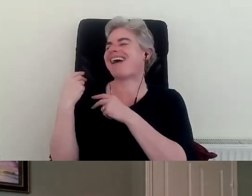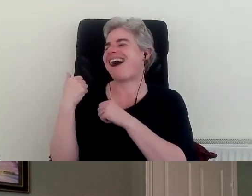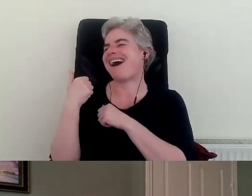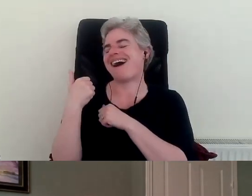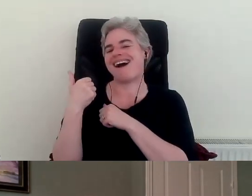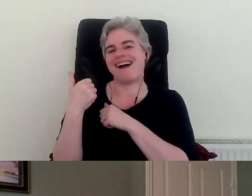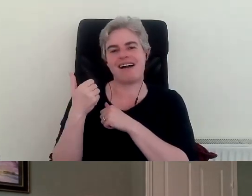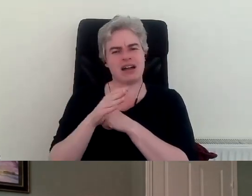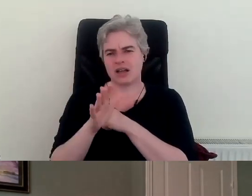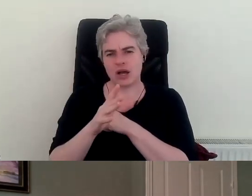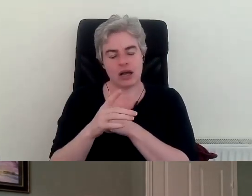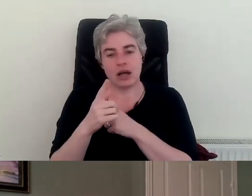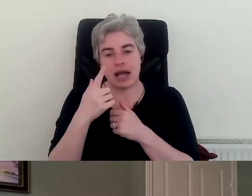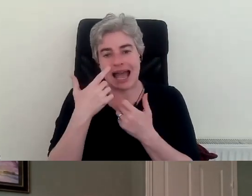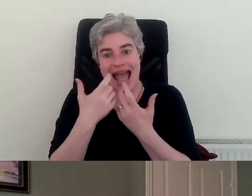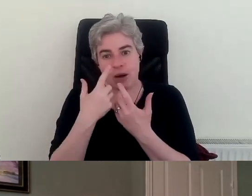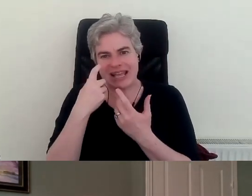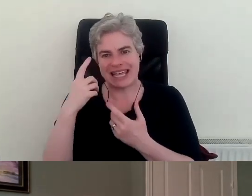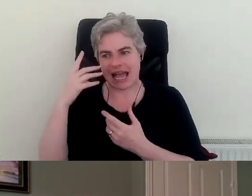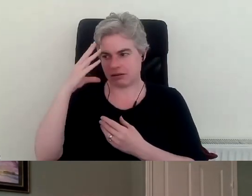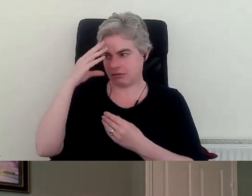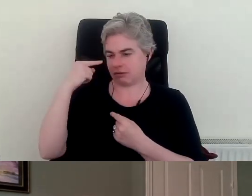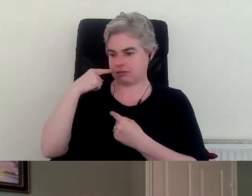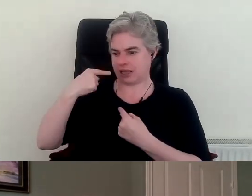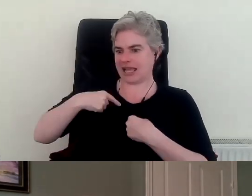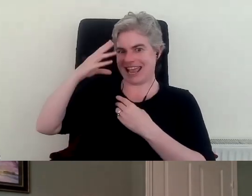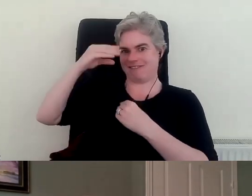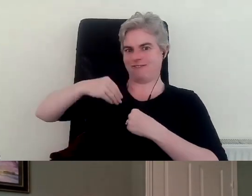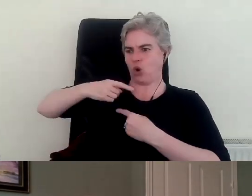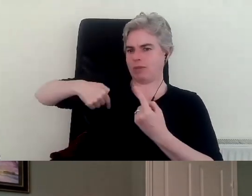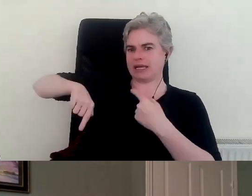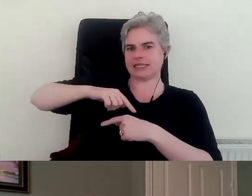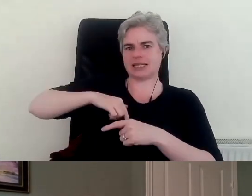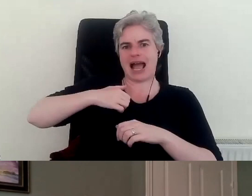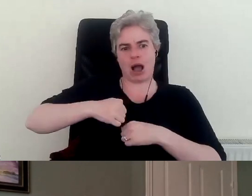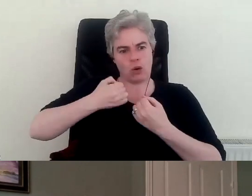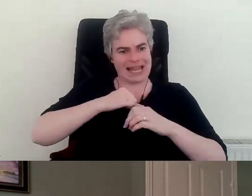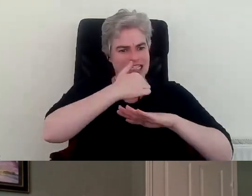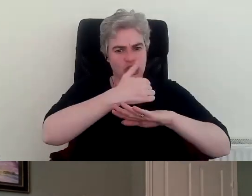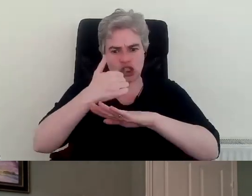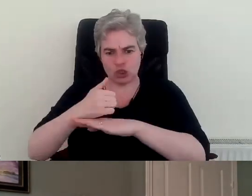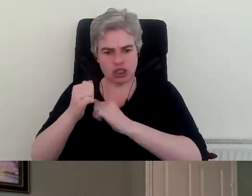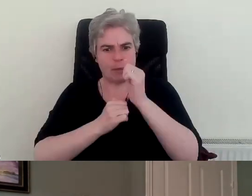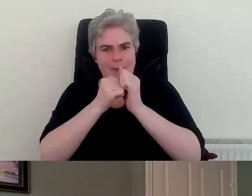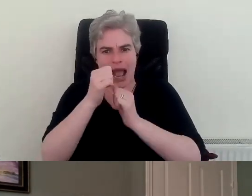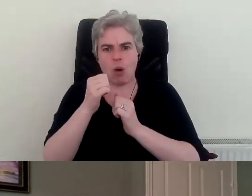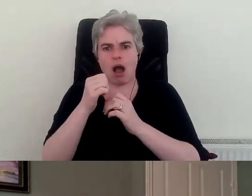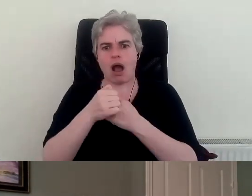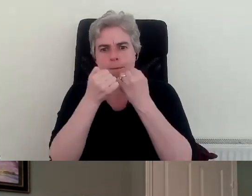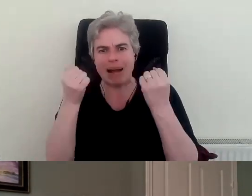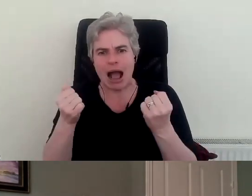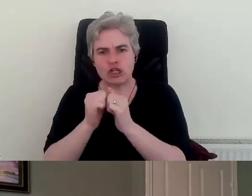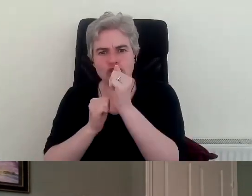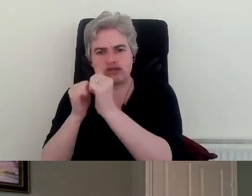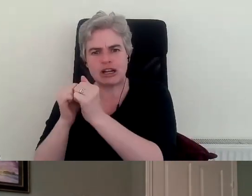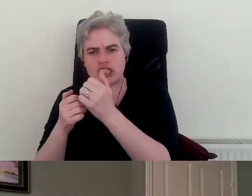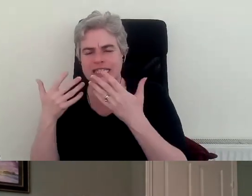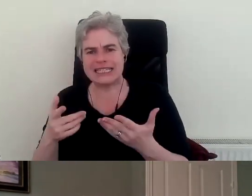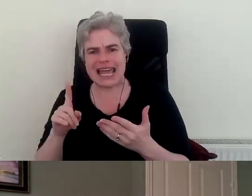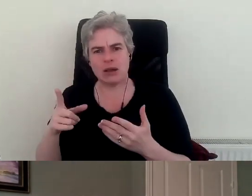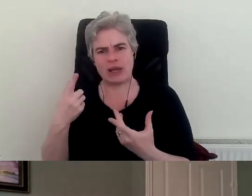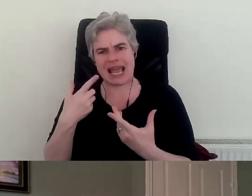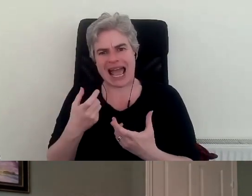what it can inform us about our institutions and powers and structures today, and what we can learn from